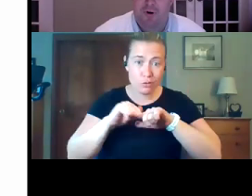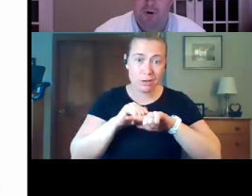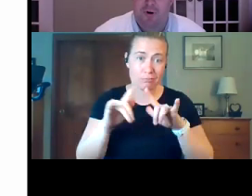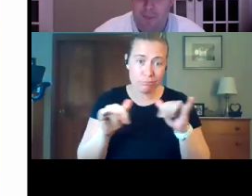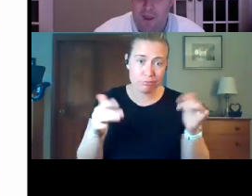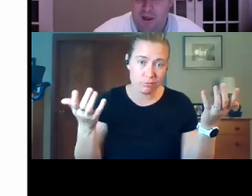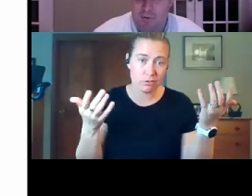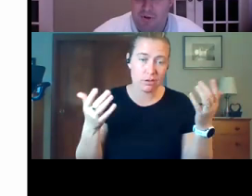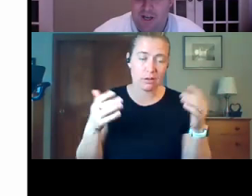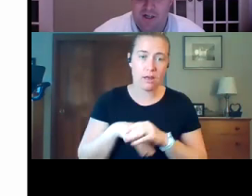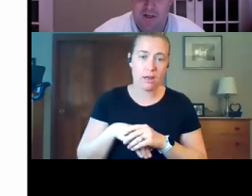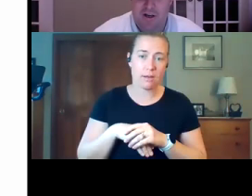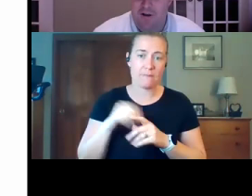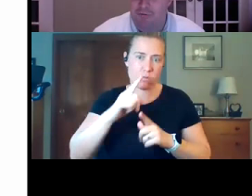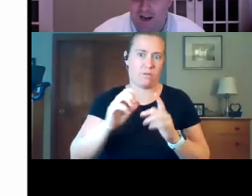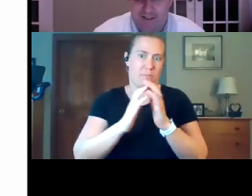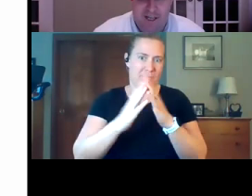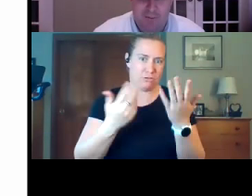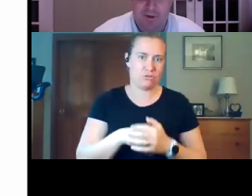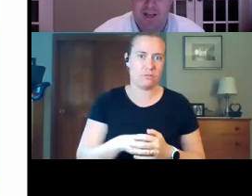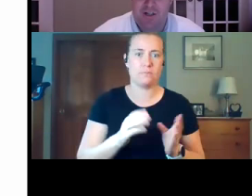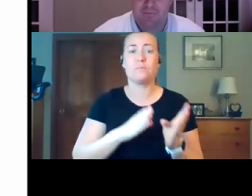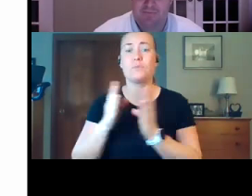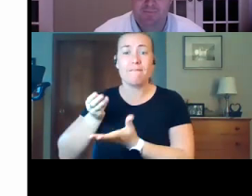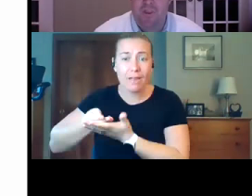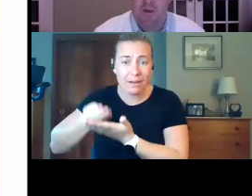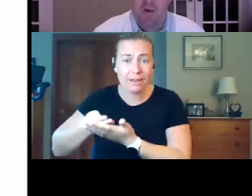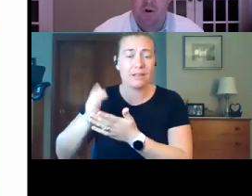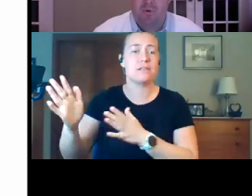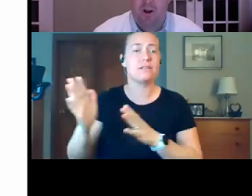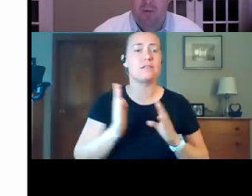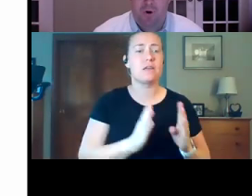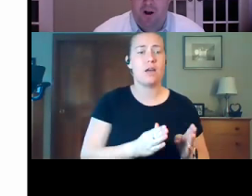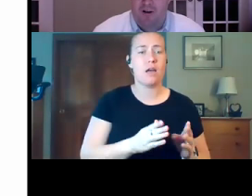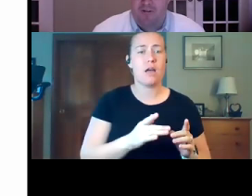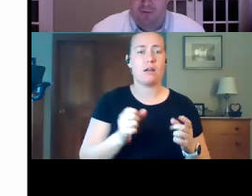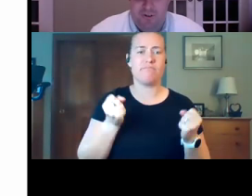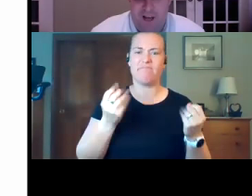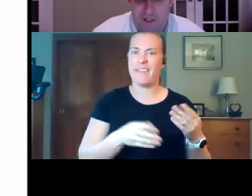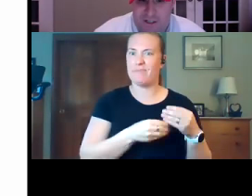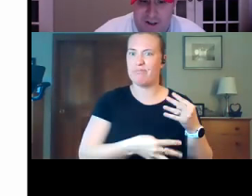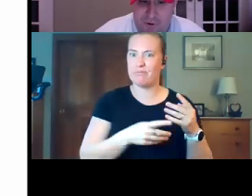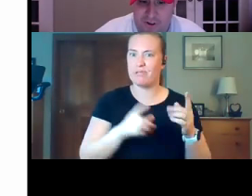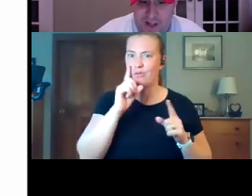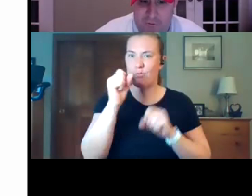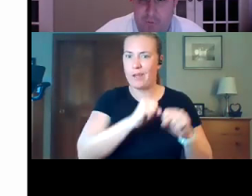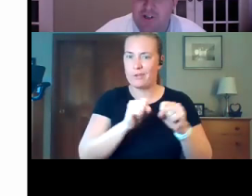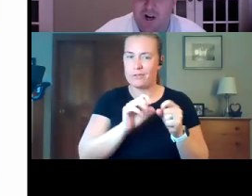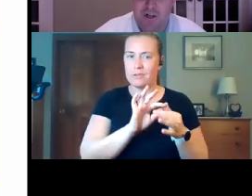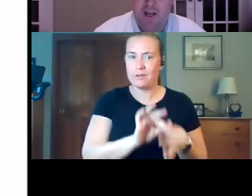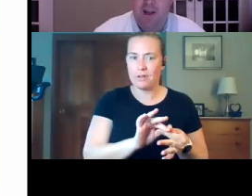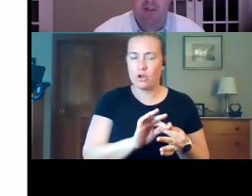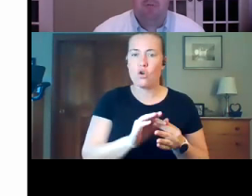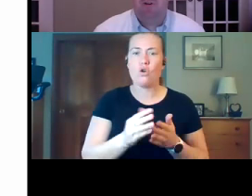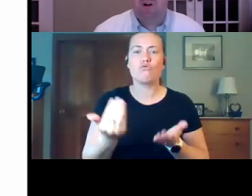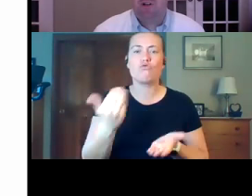for implementation, financing implementation. There were a number of strategies that focused on